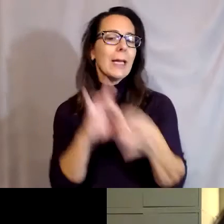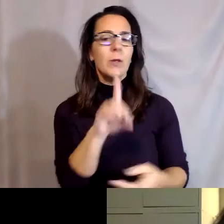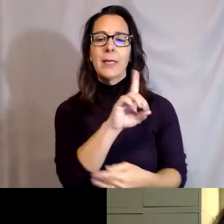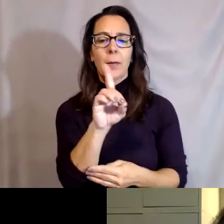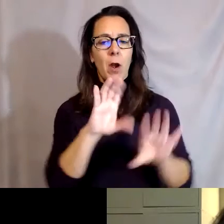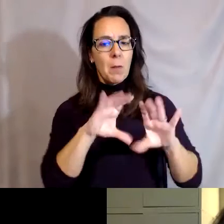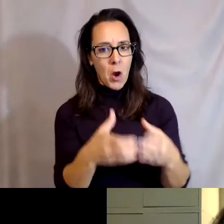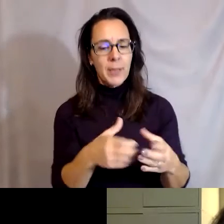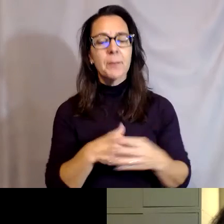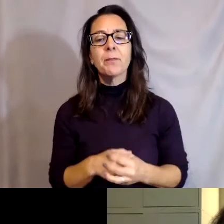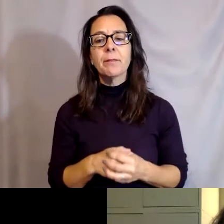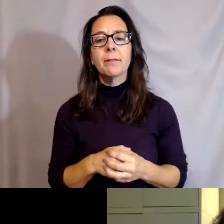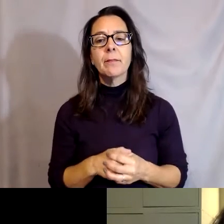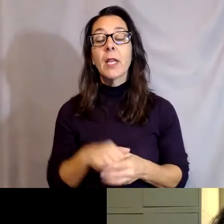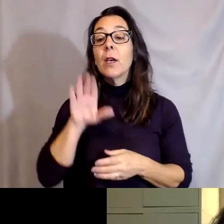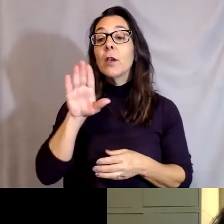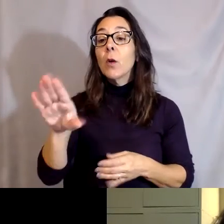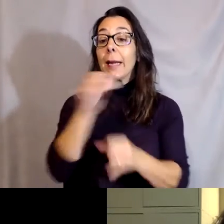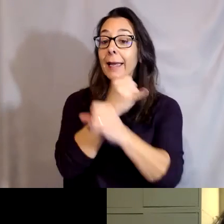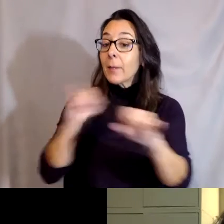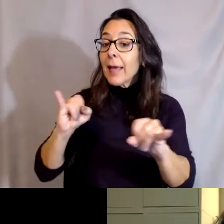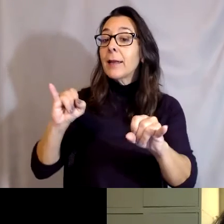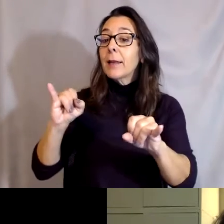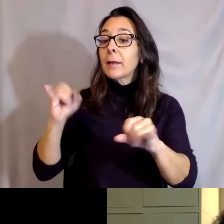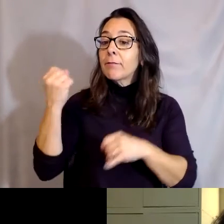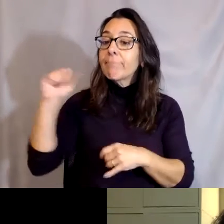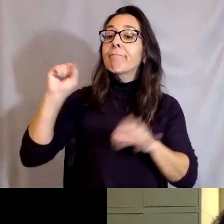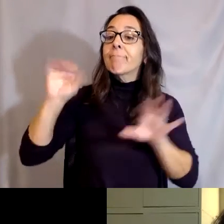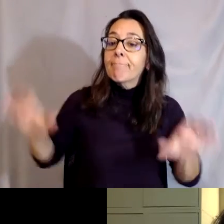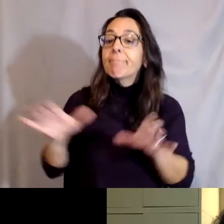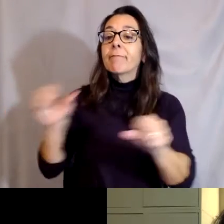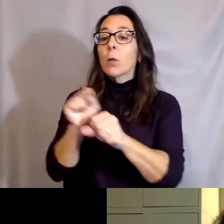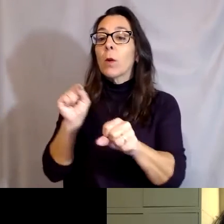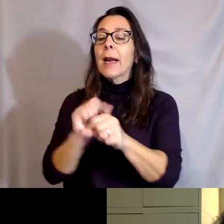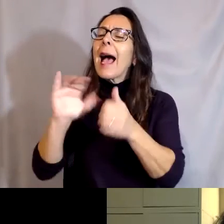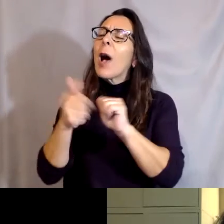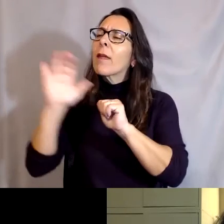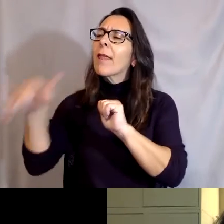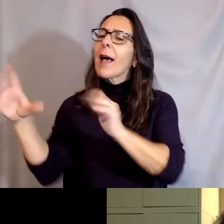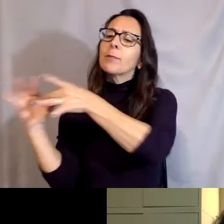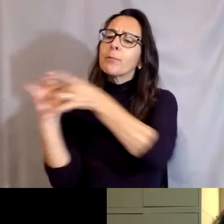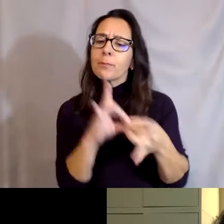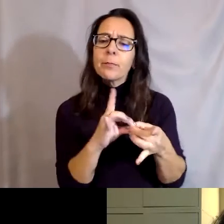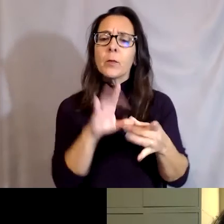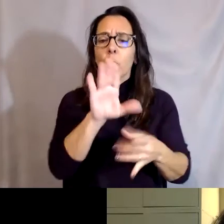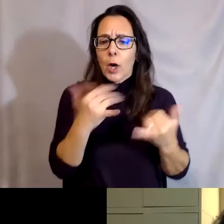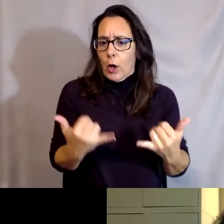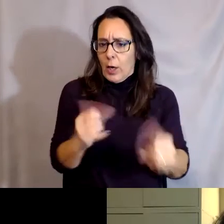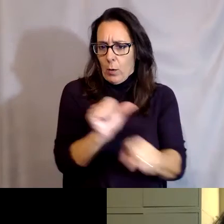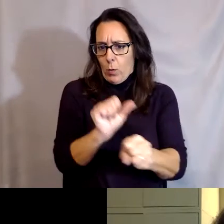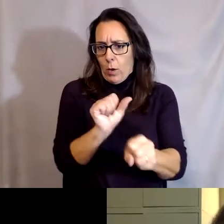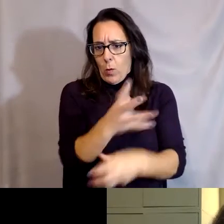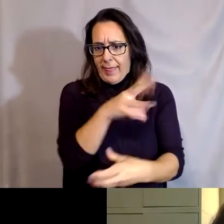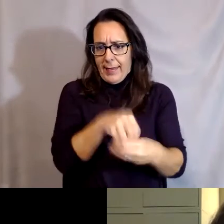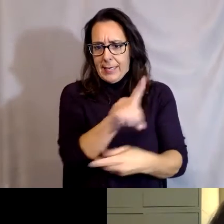I want to ask you, how does your independent activism, especially from your early days, really connect to the work that you're doing now within the